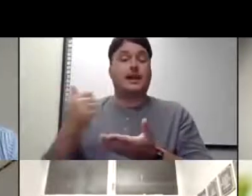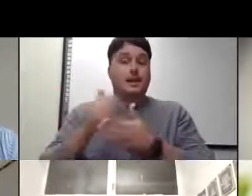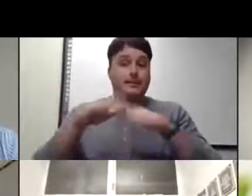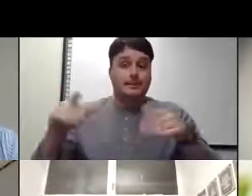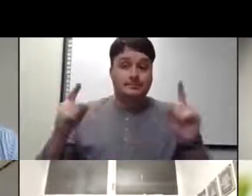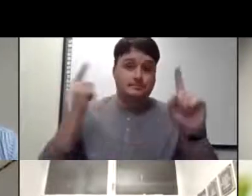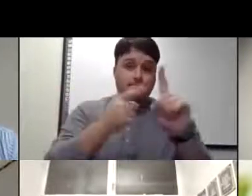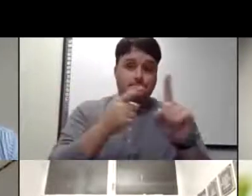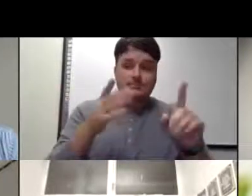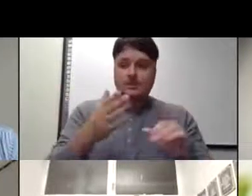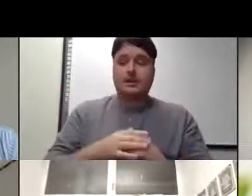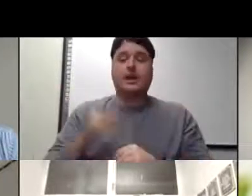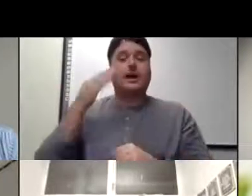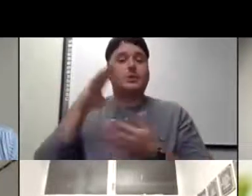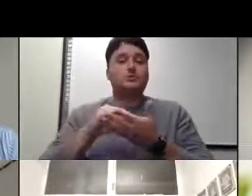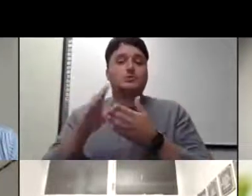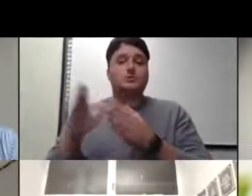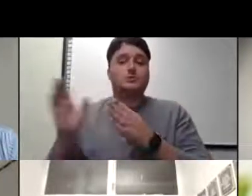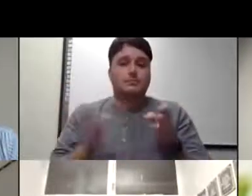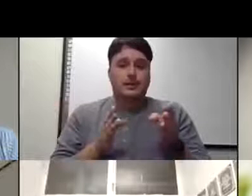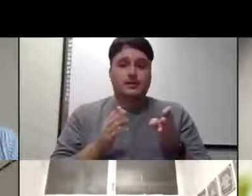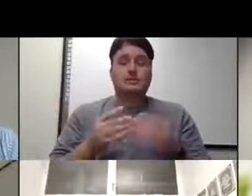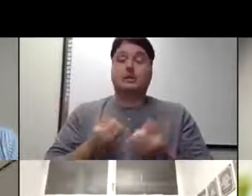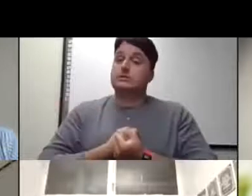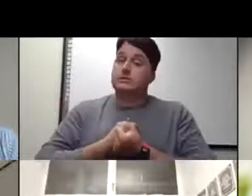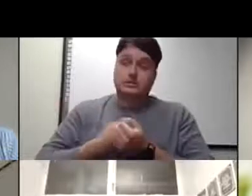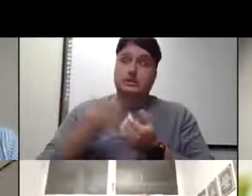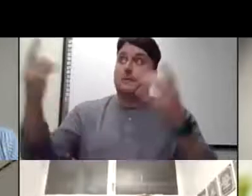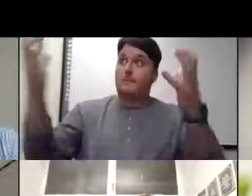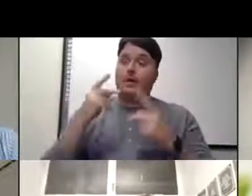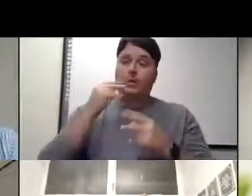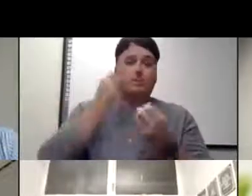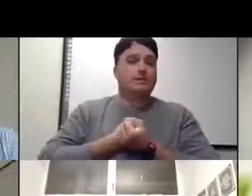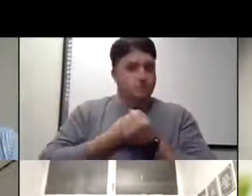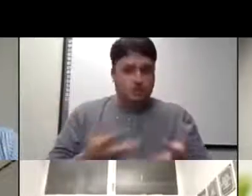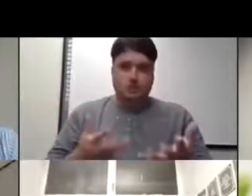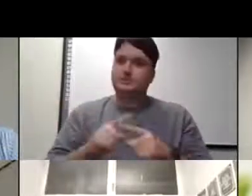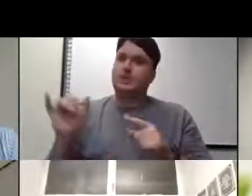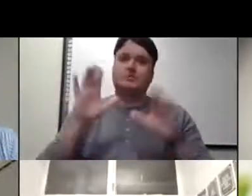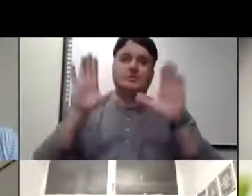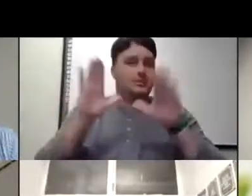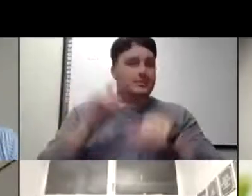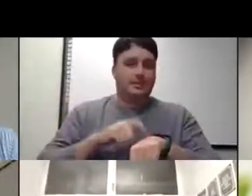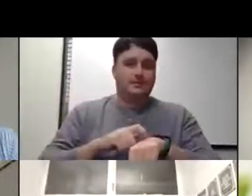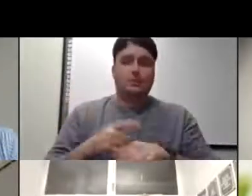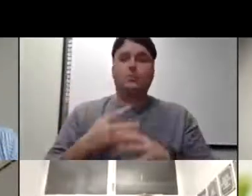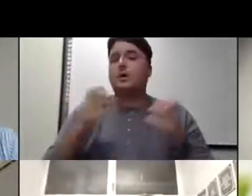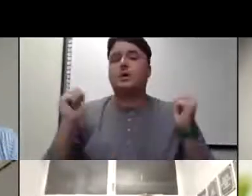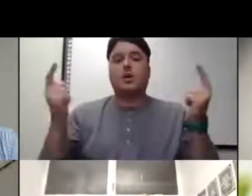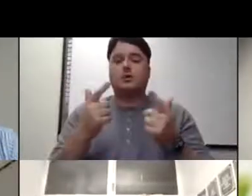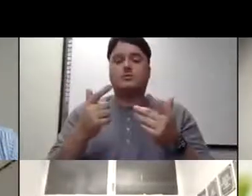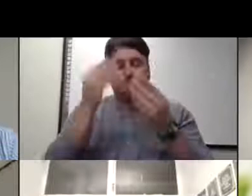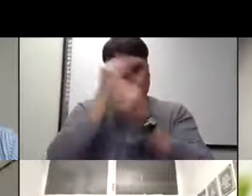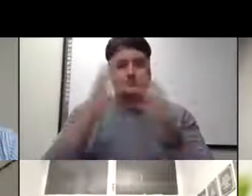who went were exhausted when they came home, but they also had a really great time. So I want to wish everybody a really happy